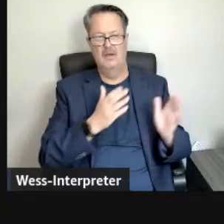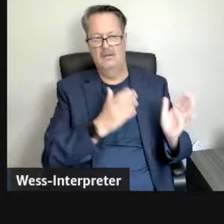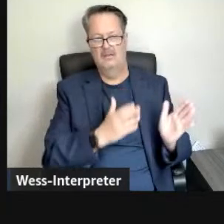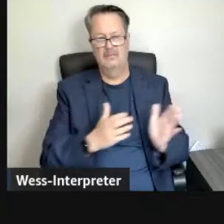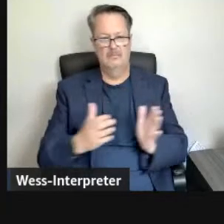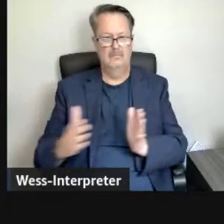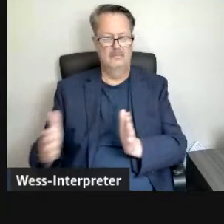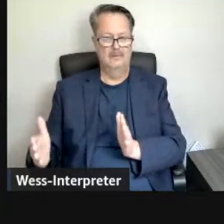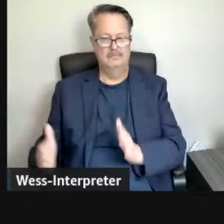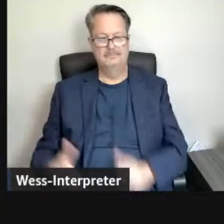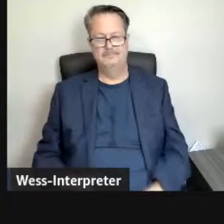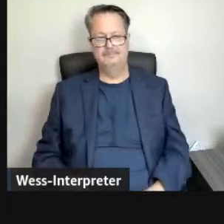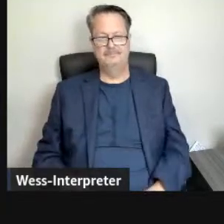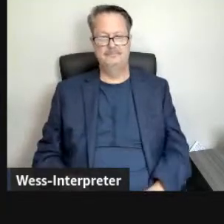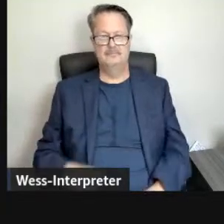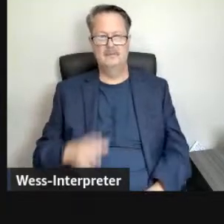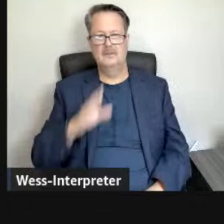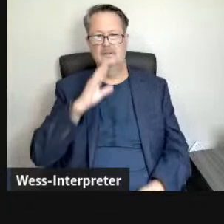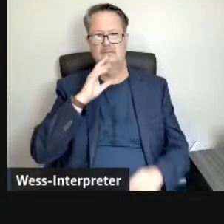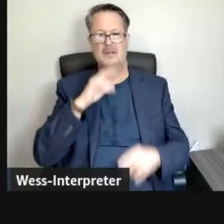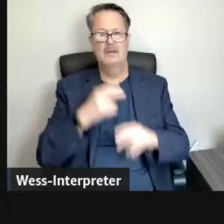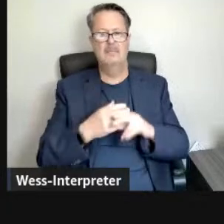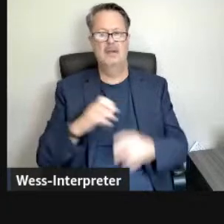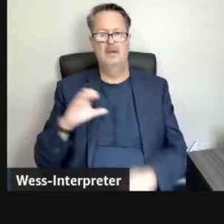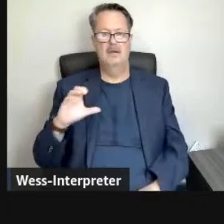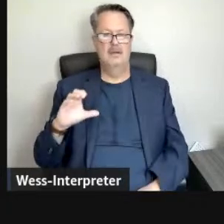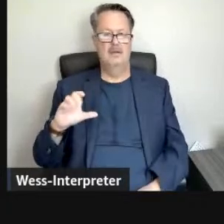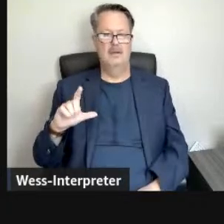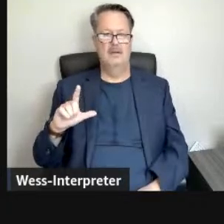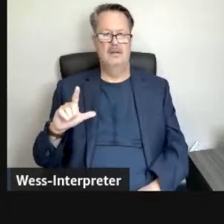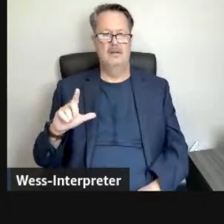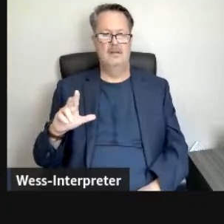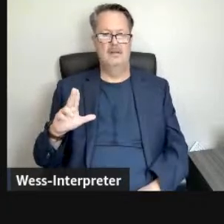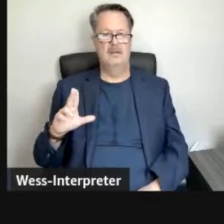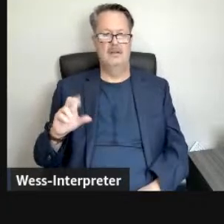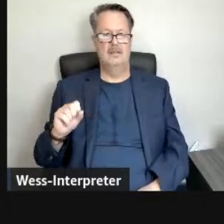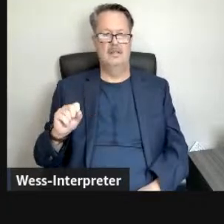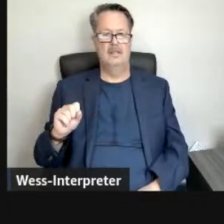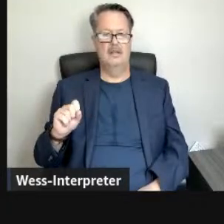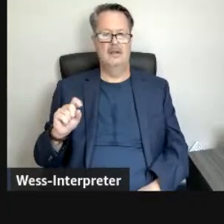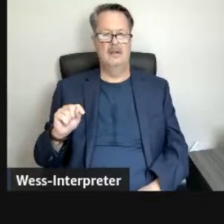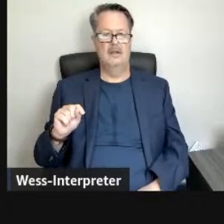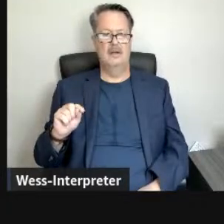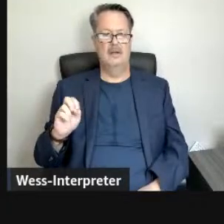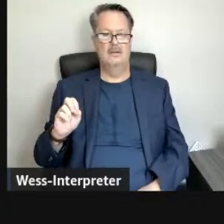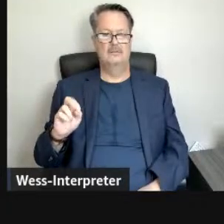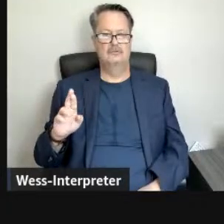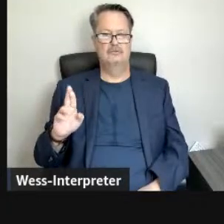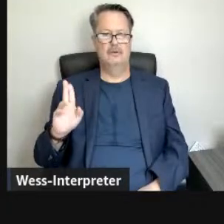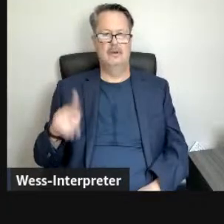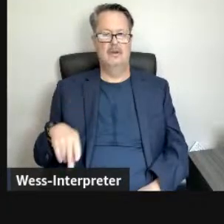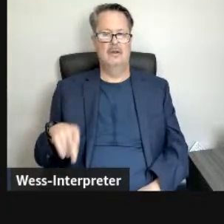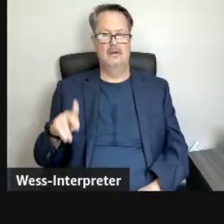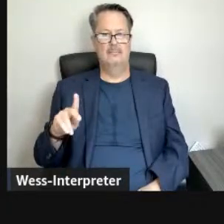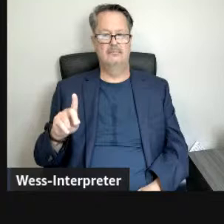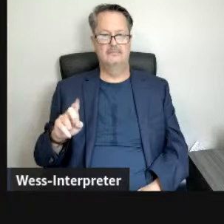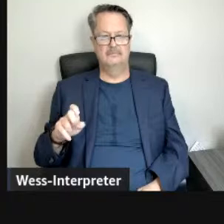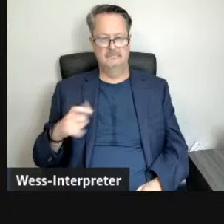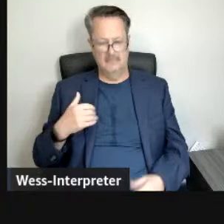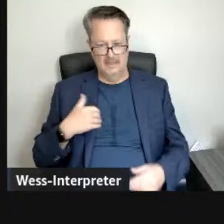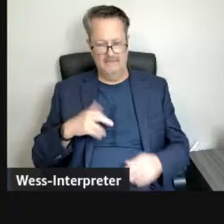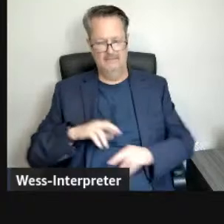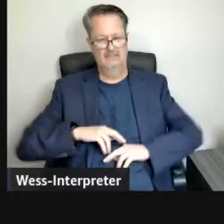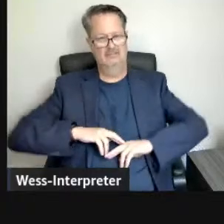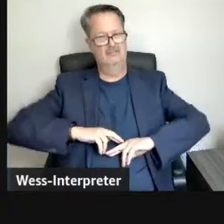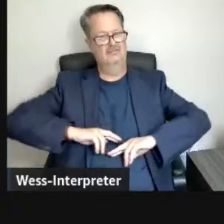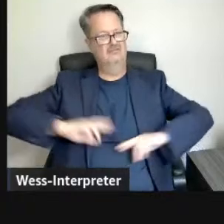So let's talk about cluster updates. Having that ready cluster that's ready to go is really